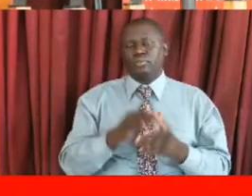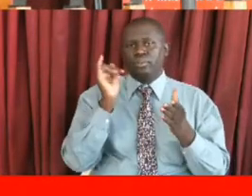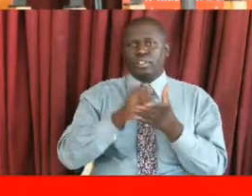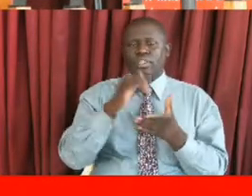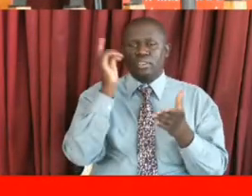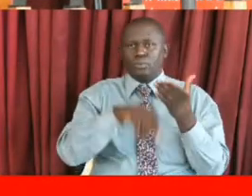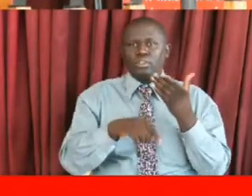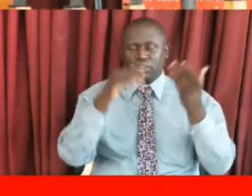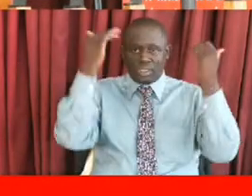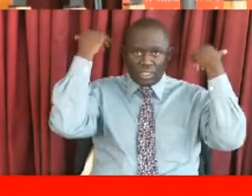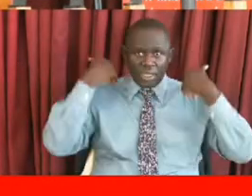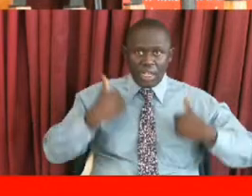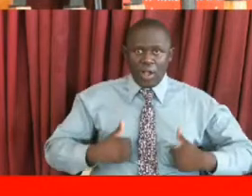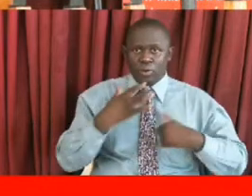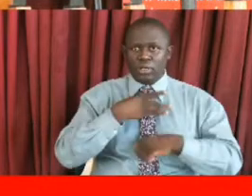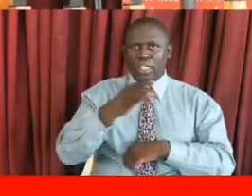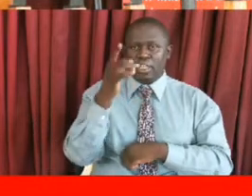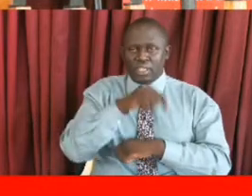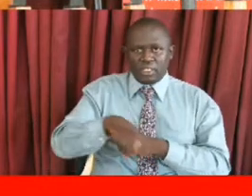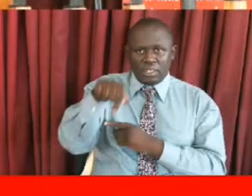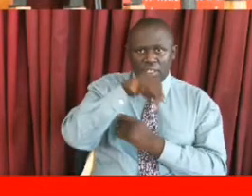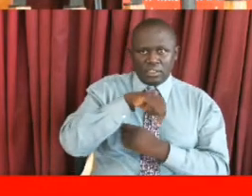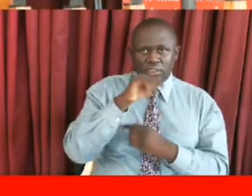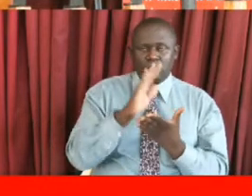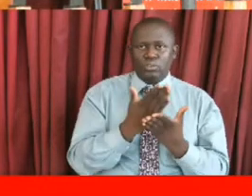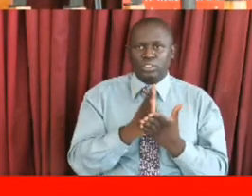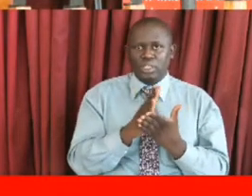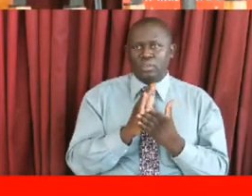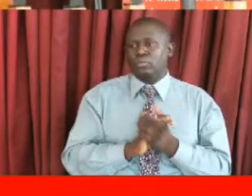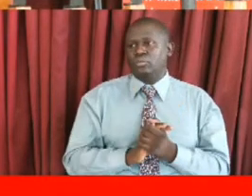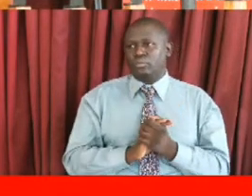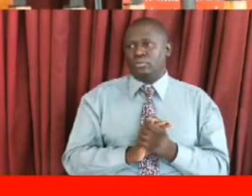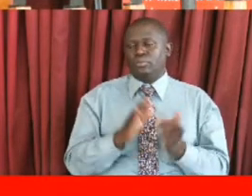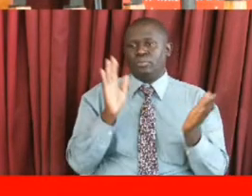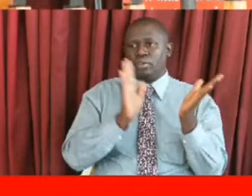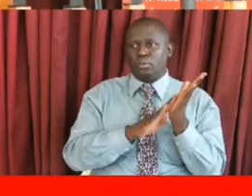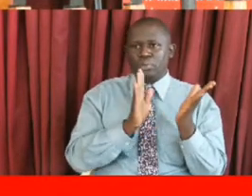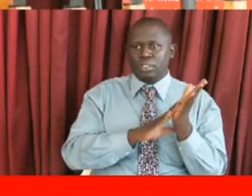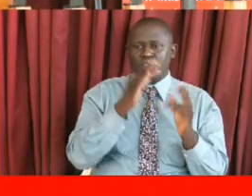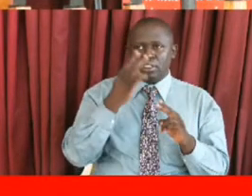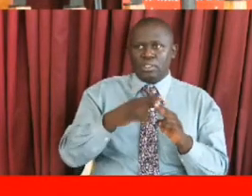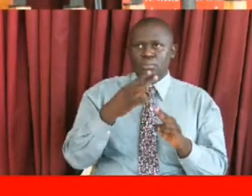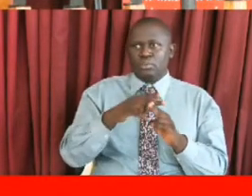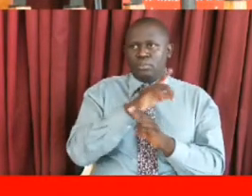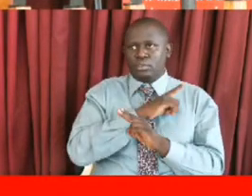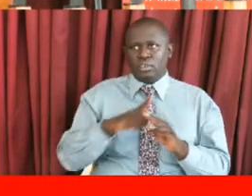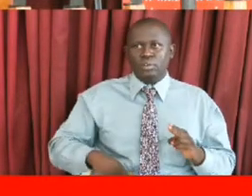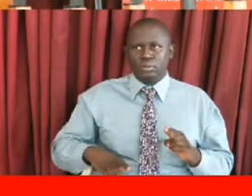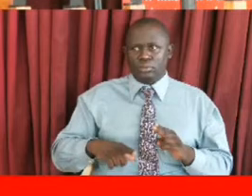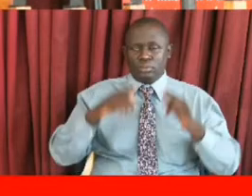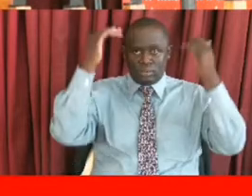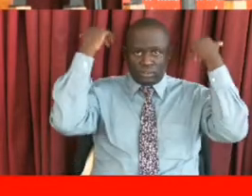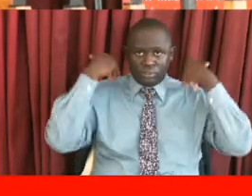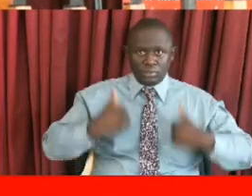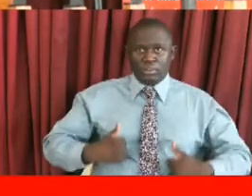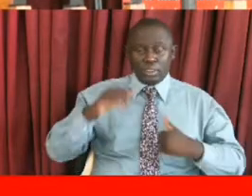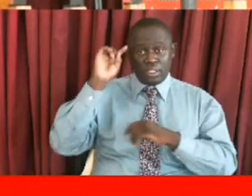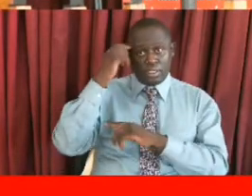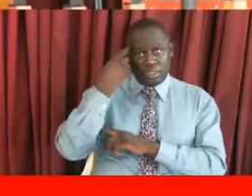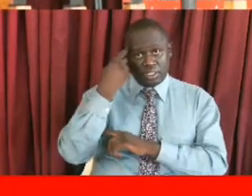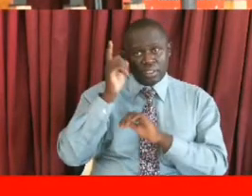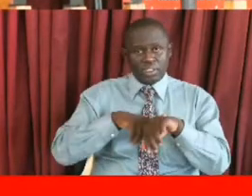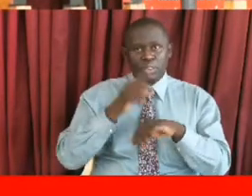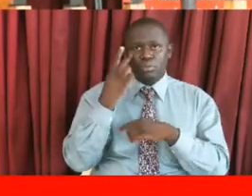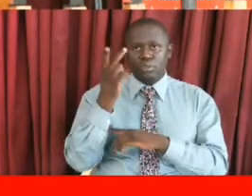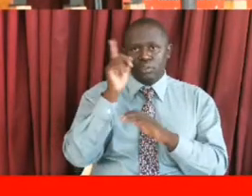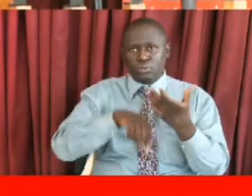is what I would like us to share about this morning praise the name of the Lord I think when you see that the title is